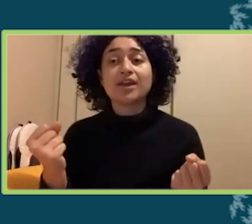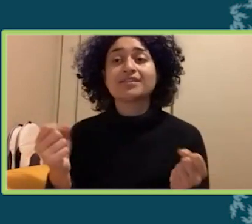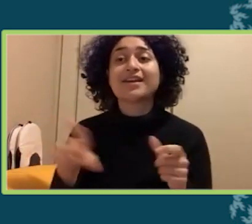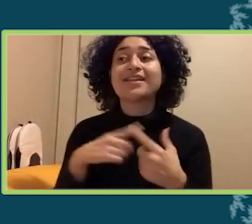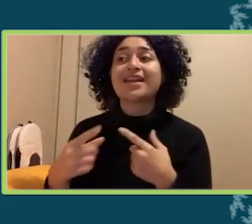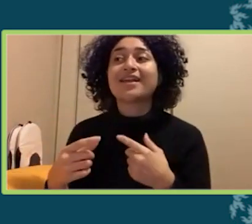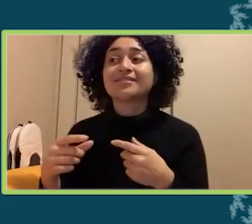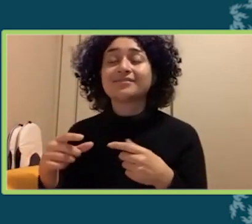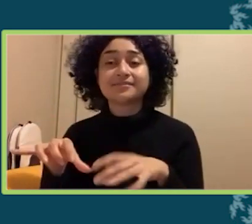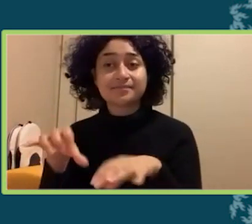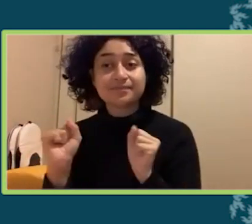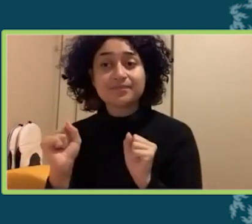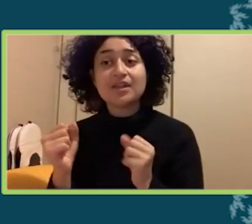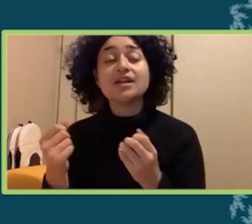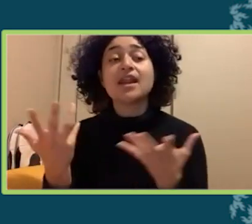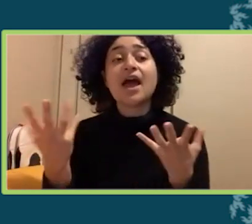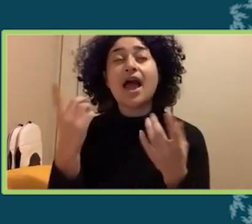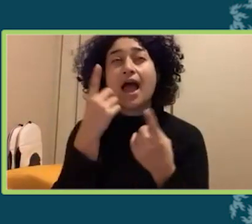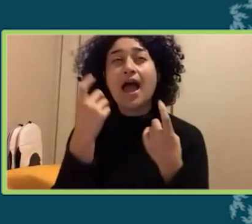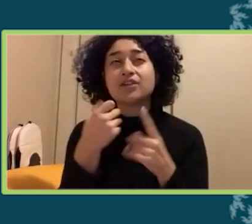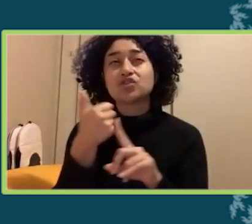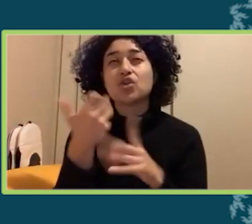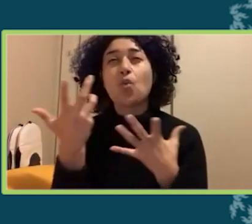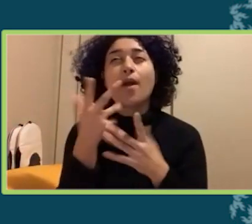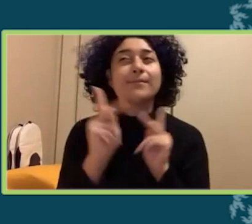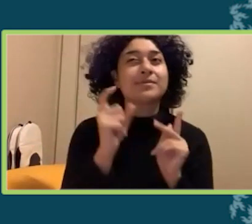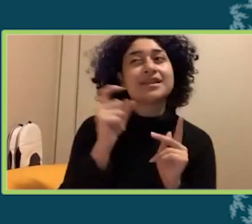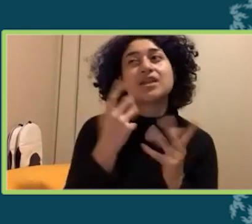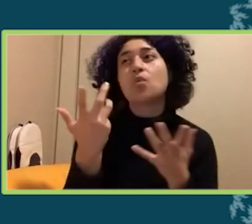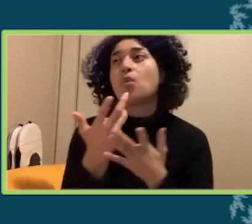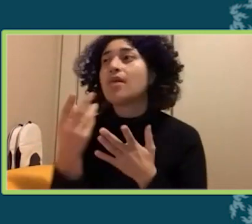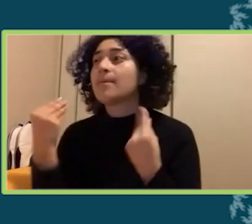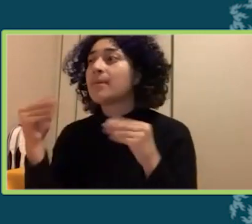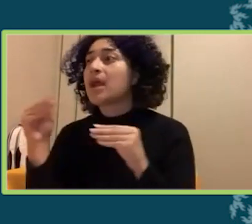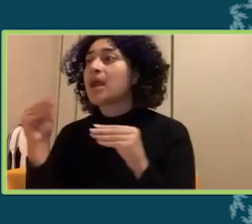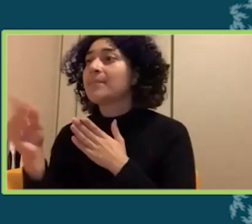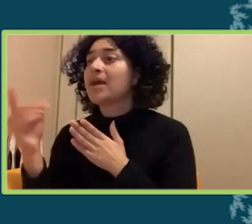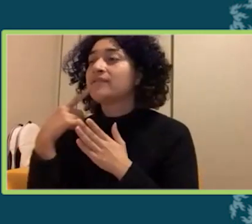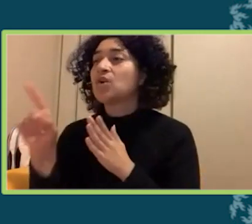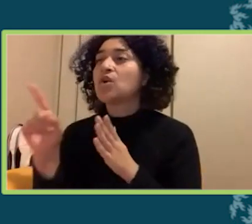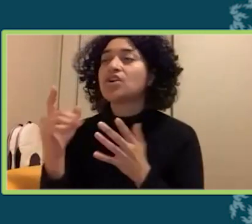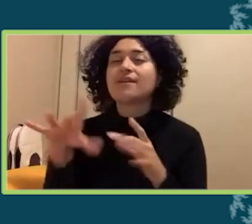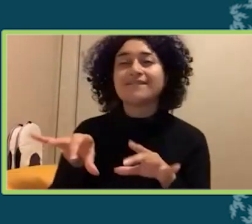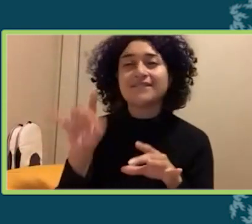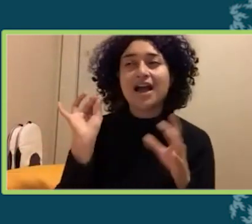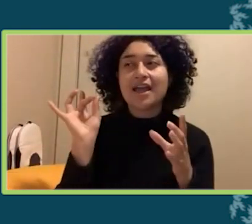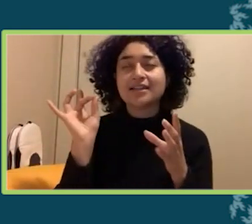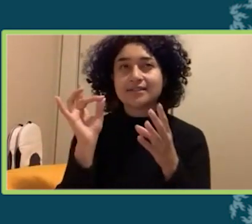will the market pay for, will allow you to come upon at least a compromise that will allow you to sustain